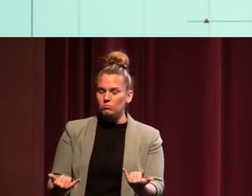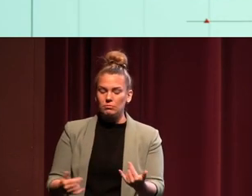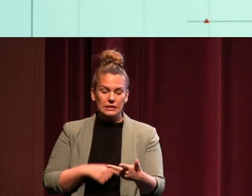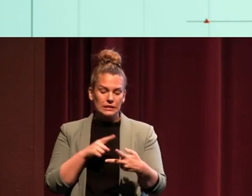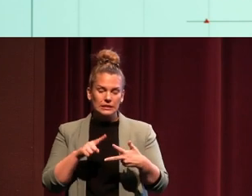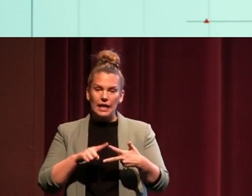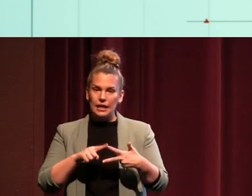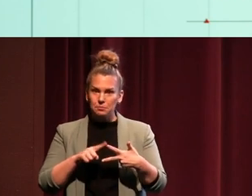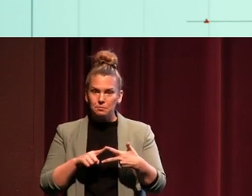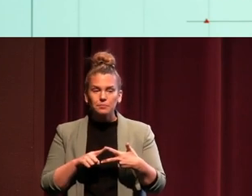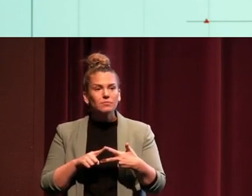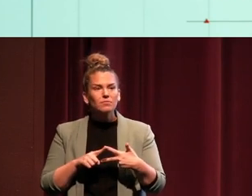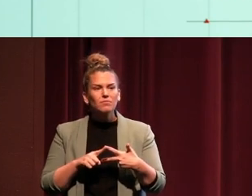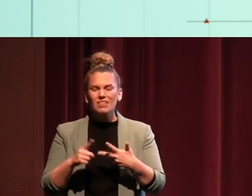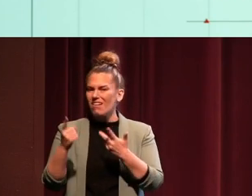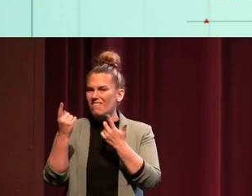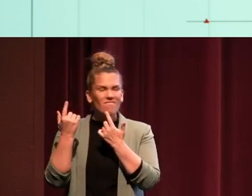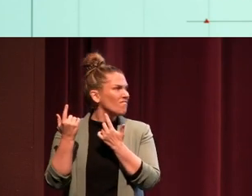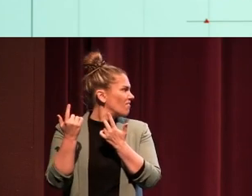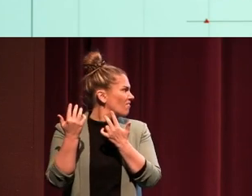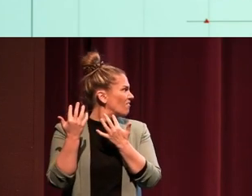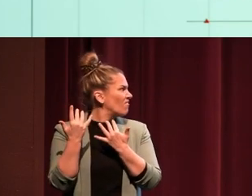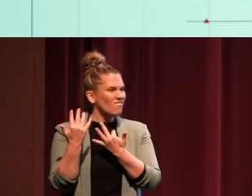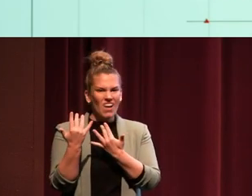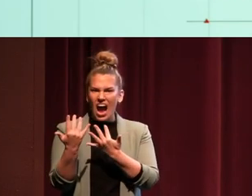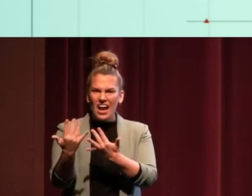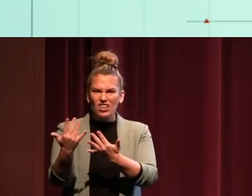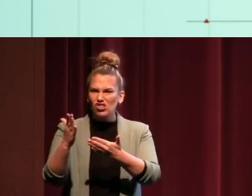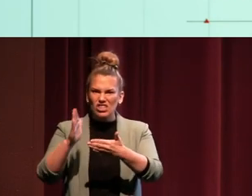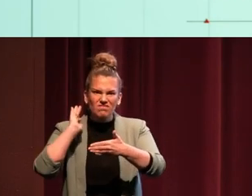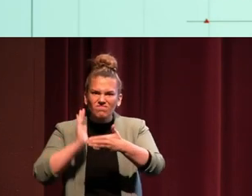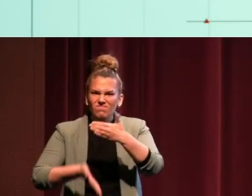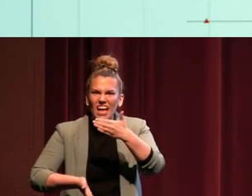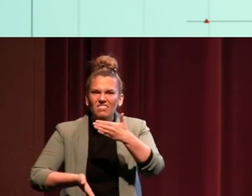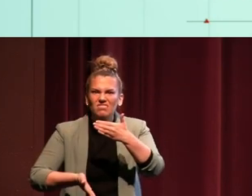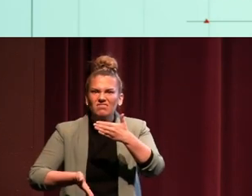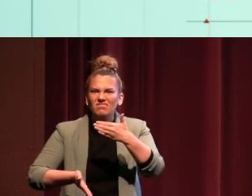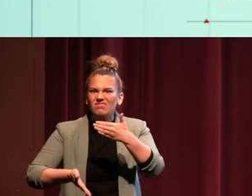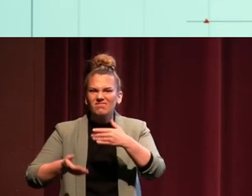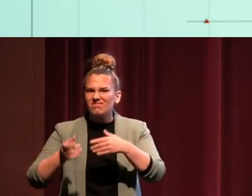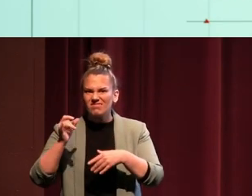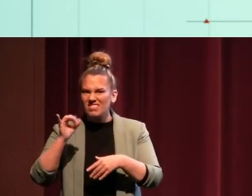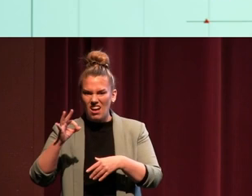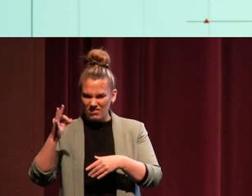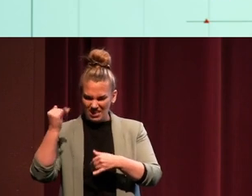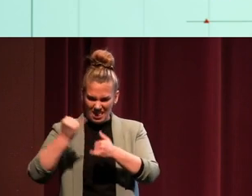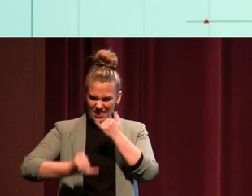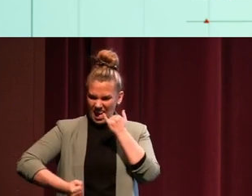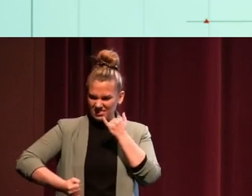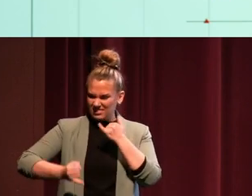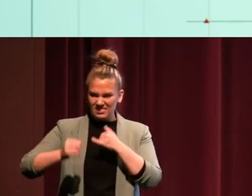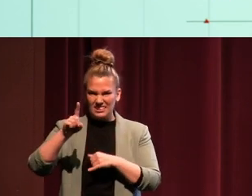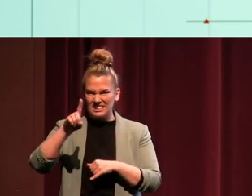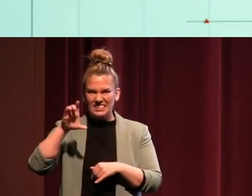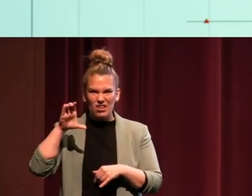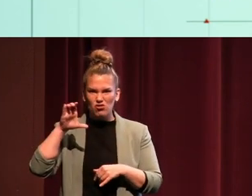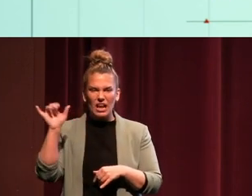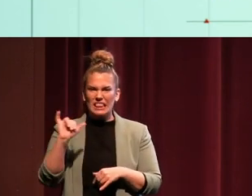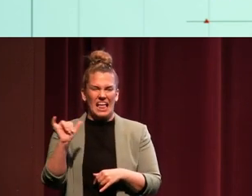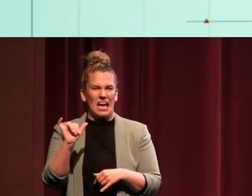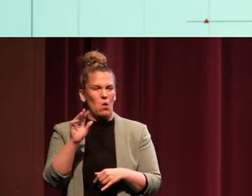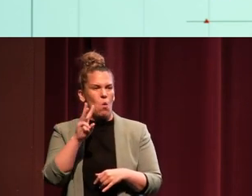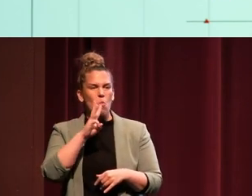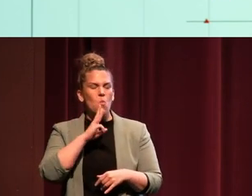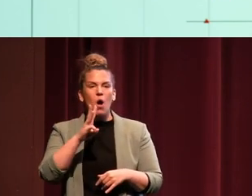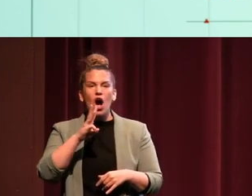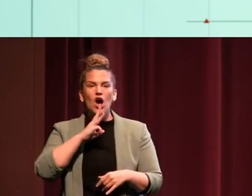Second, fire just ceased towards the end of the last century, almost like water turned off